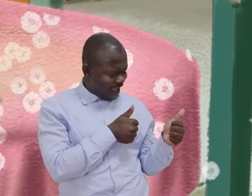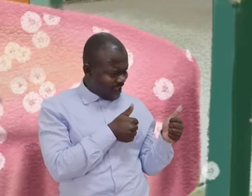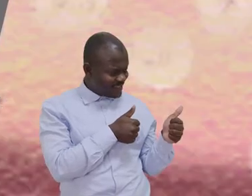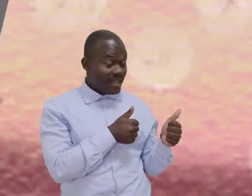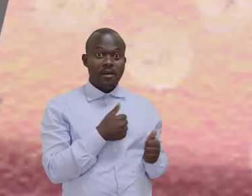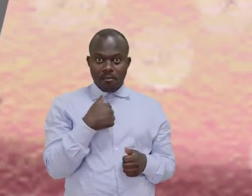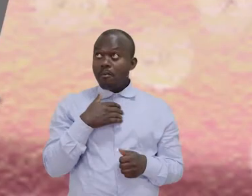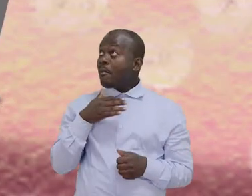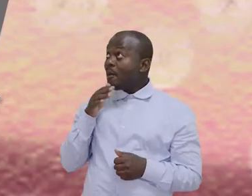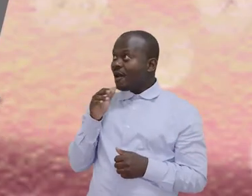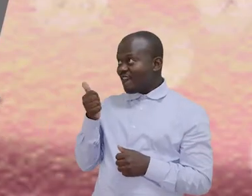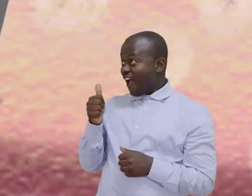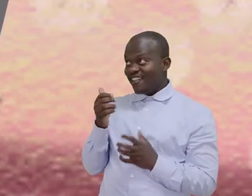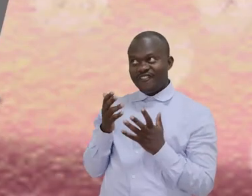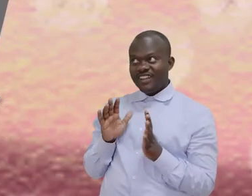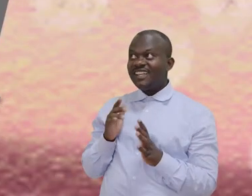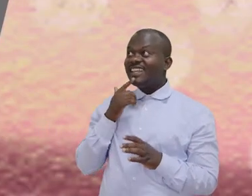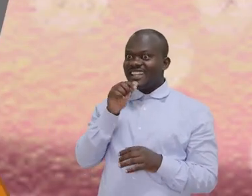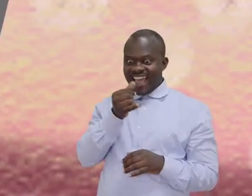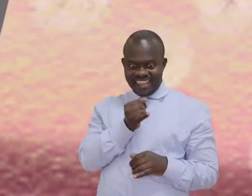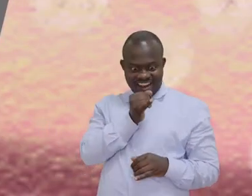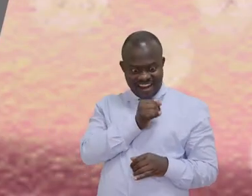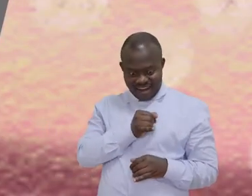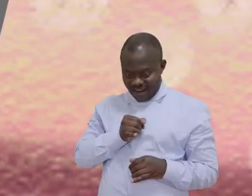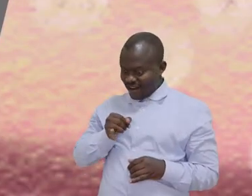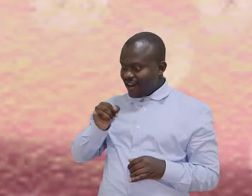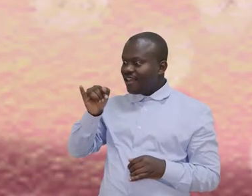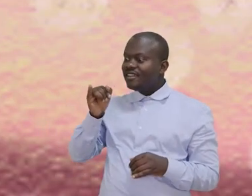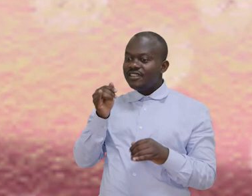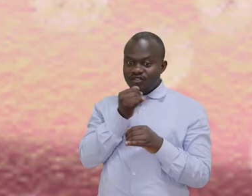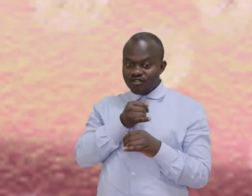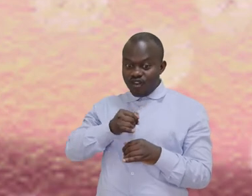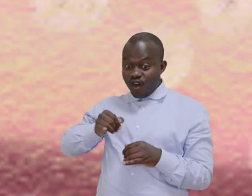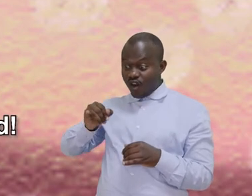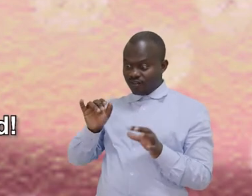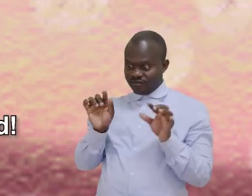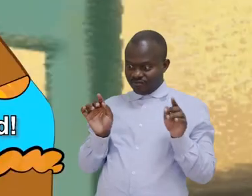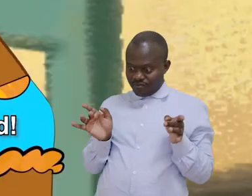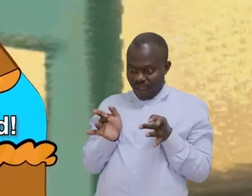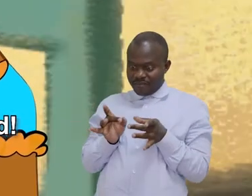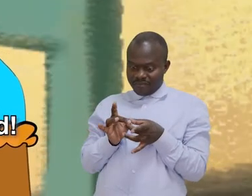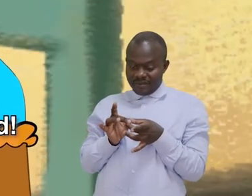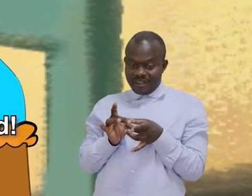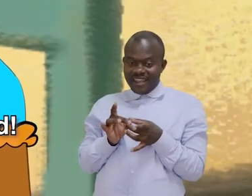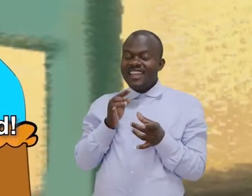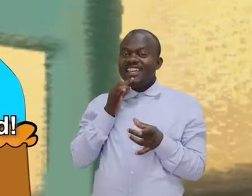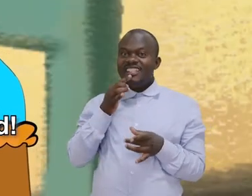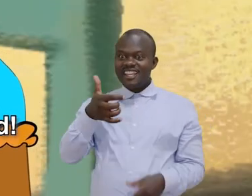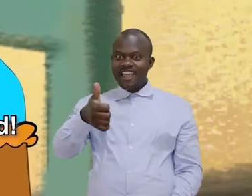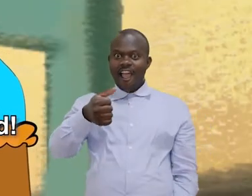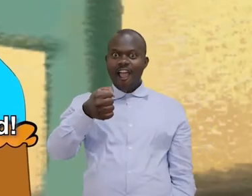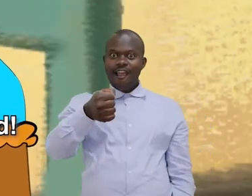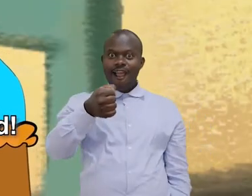another line down here to join the two. It is a cup. Wow! Ganza, you